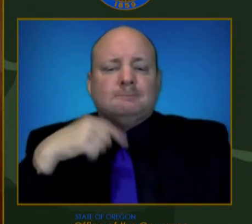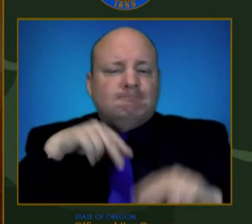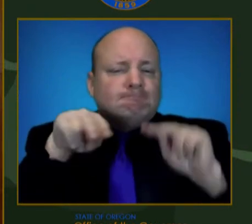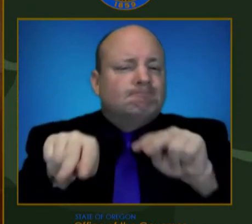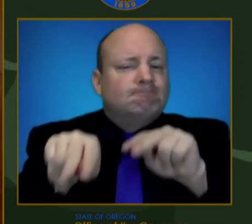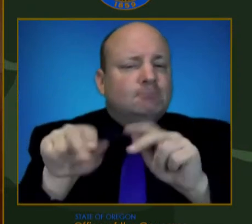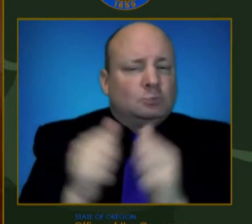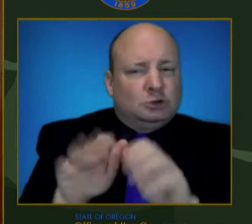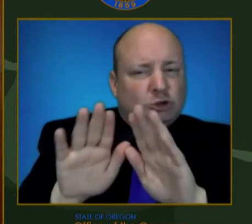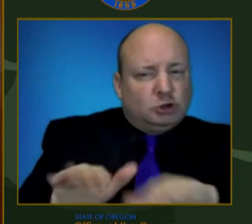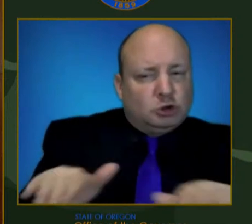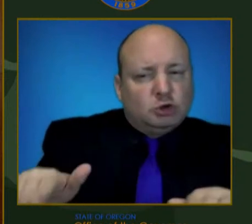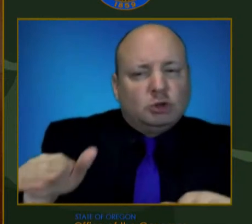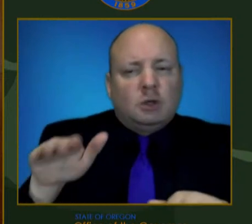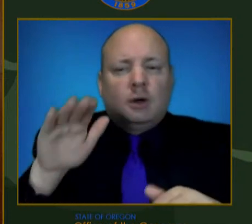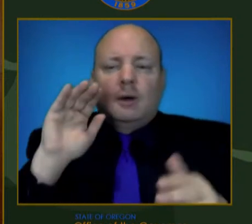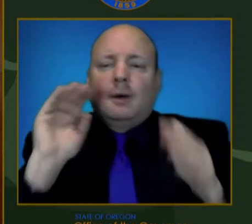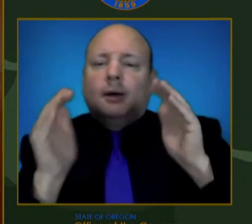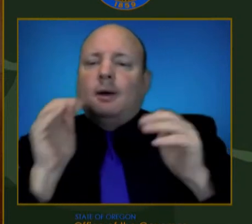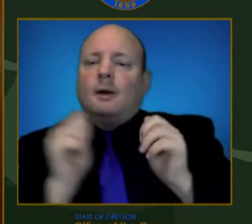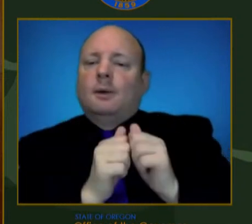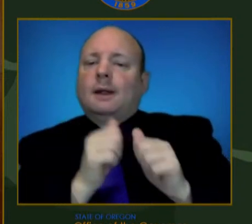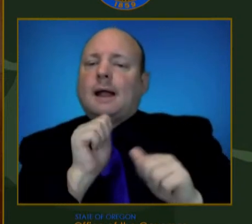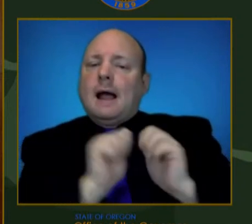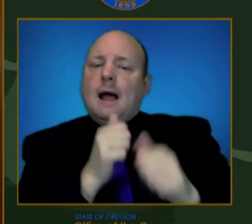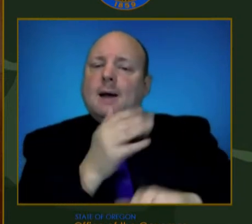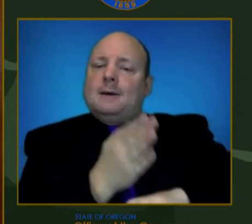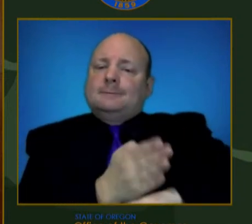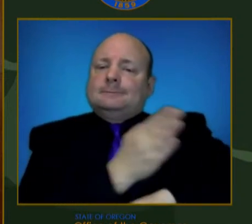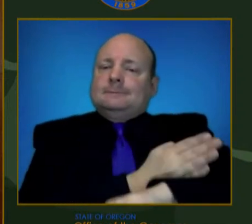brighter than the one we inherited from our parents.